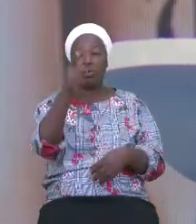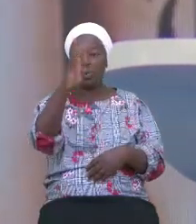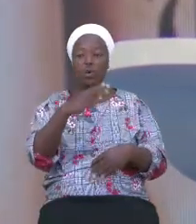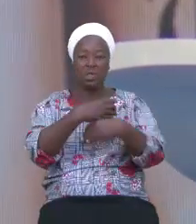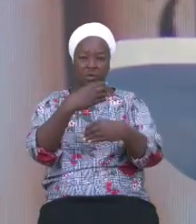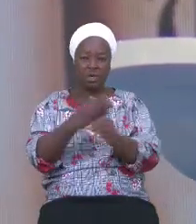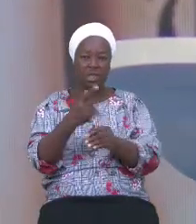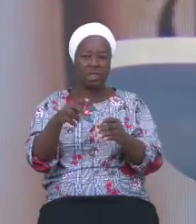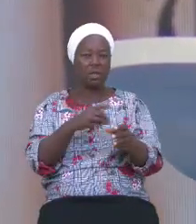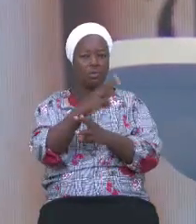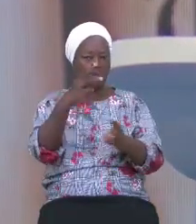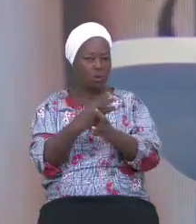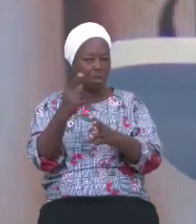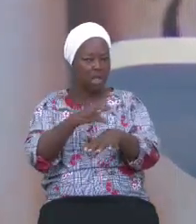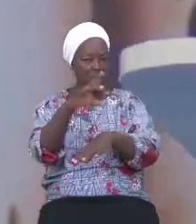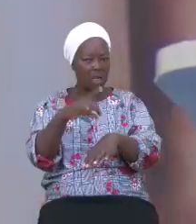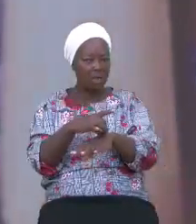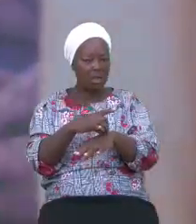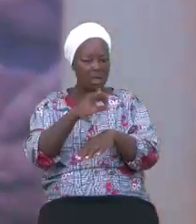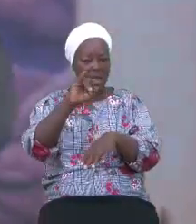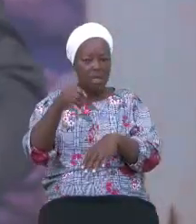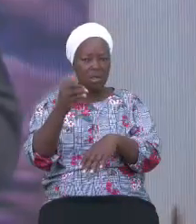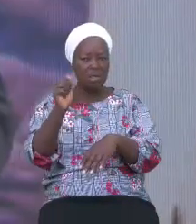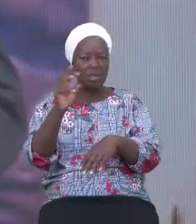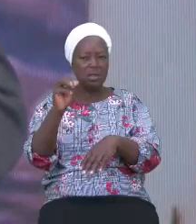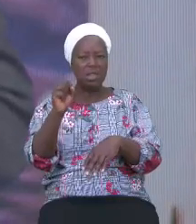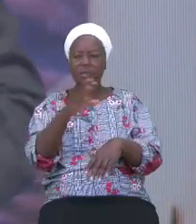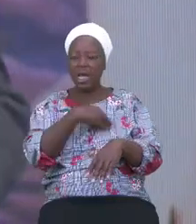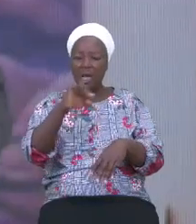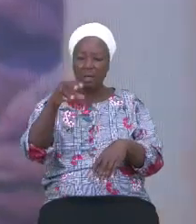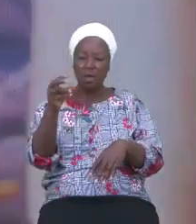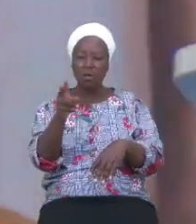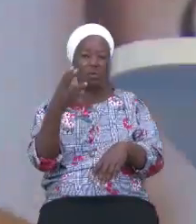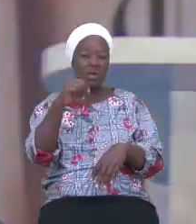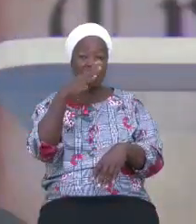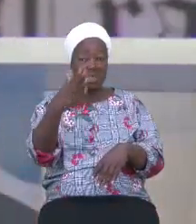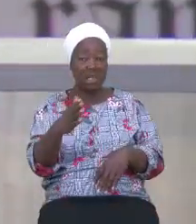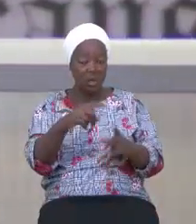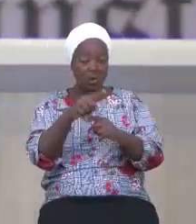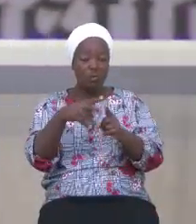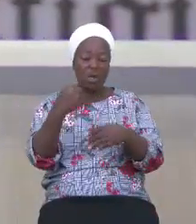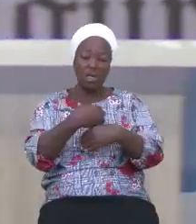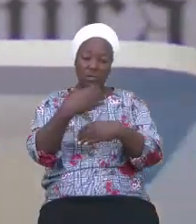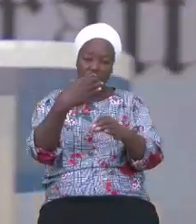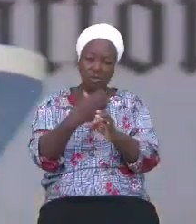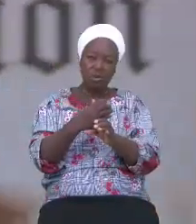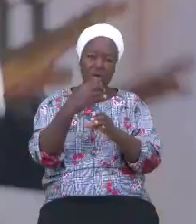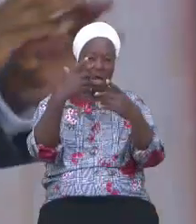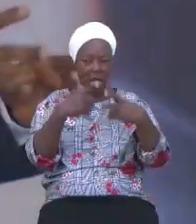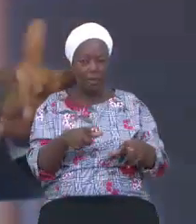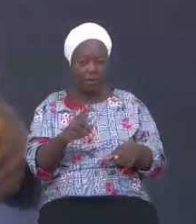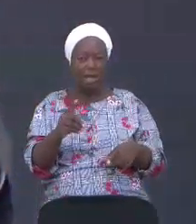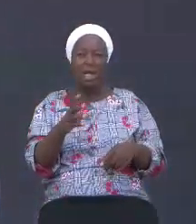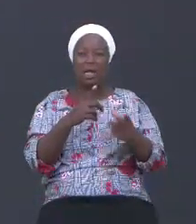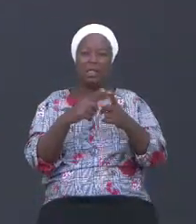the world, the earth. James and John were not there when the creation happened. And so